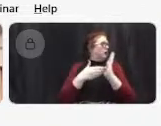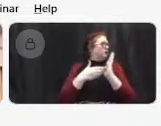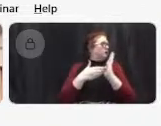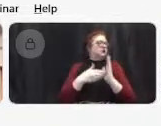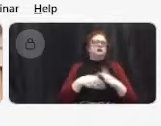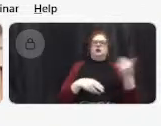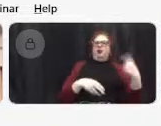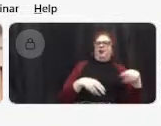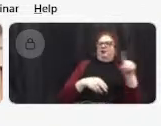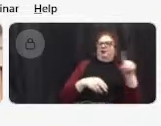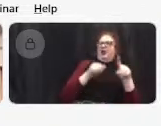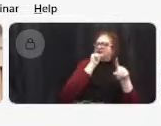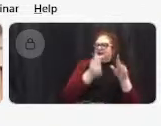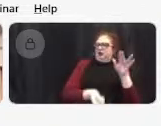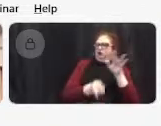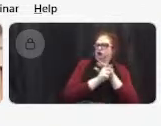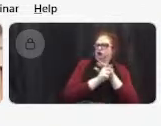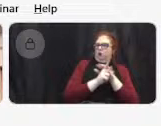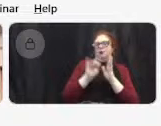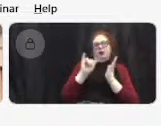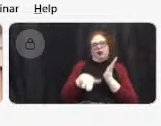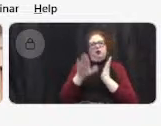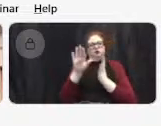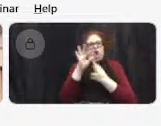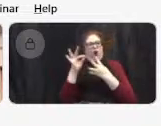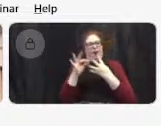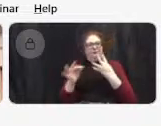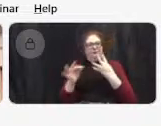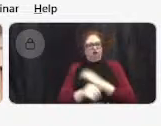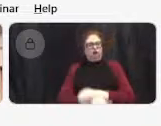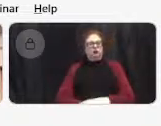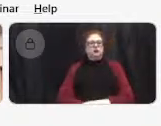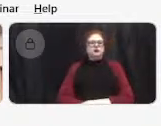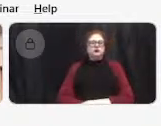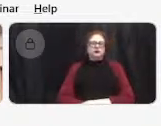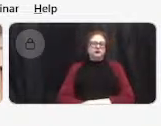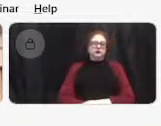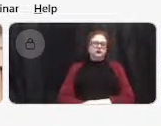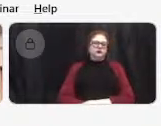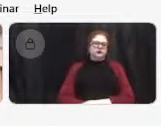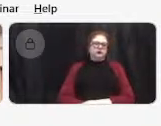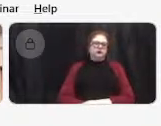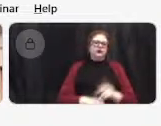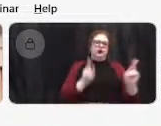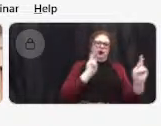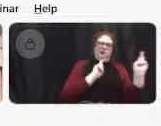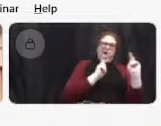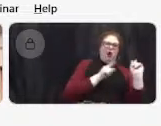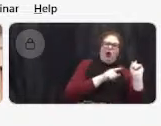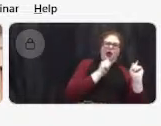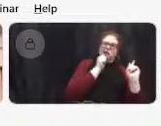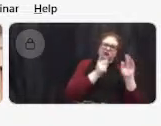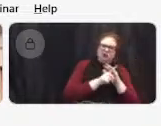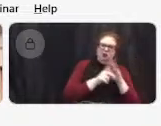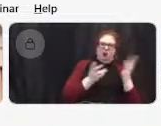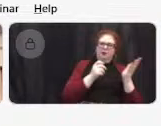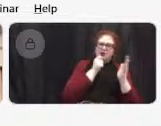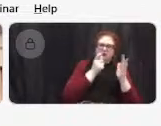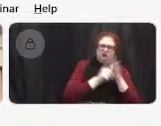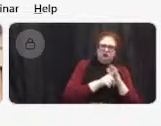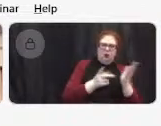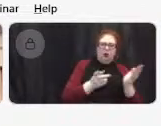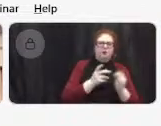That would be an option. That would be an Withdraw without option. prejudice. Okay. I don't understand. I don't understand.